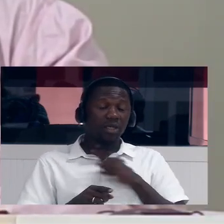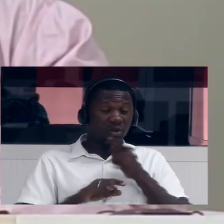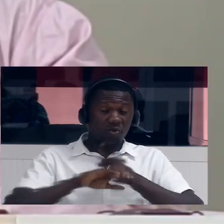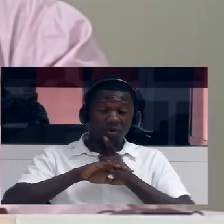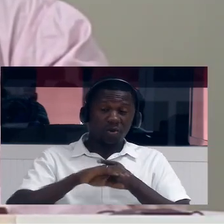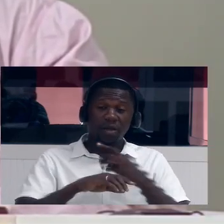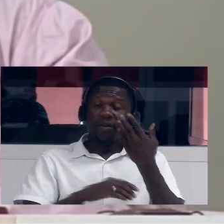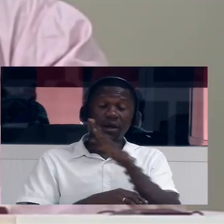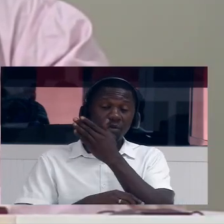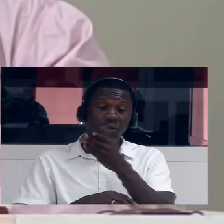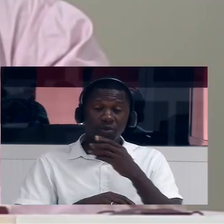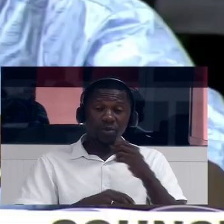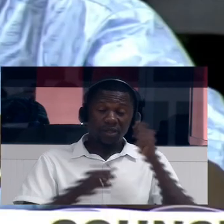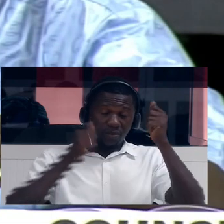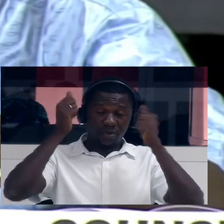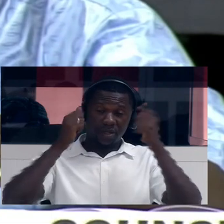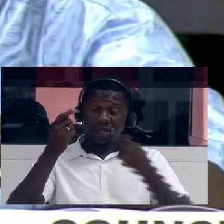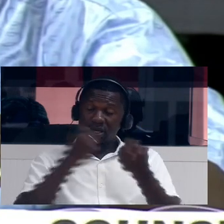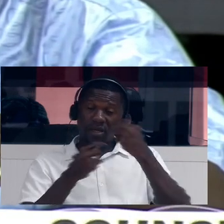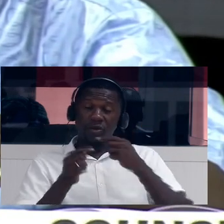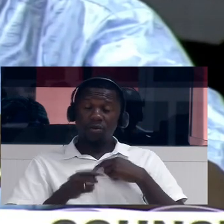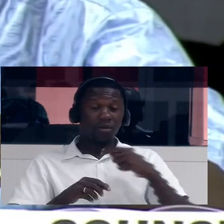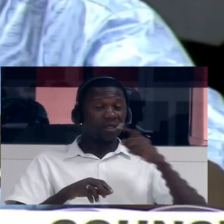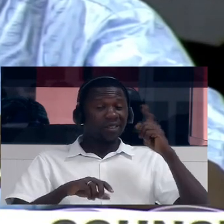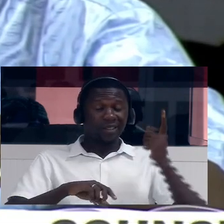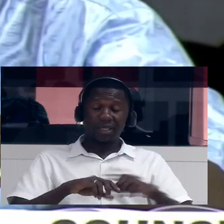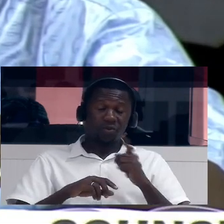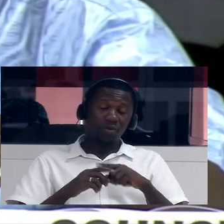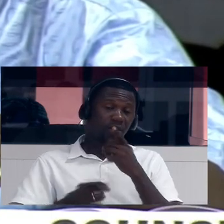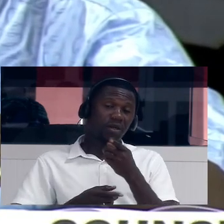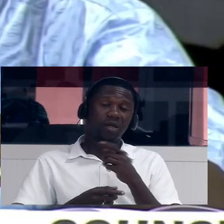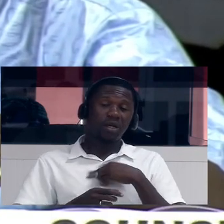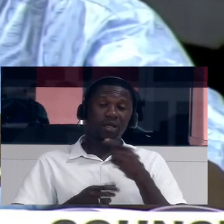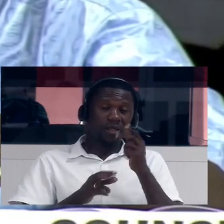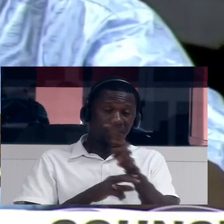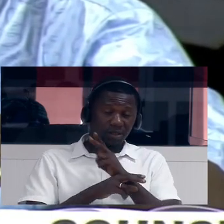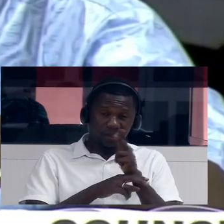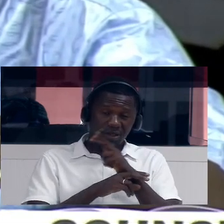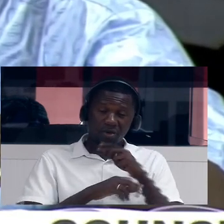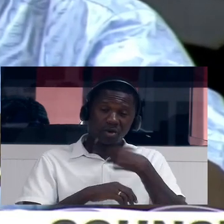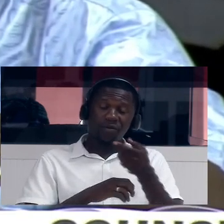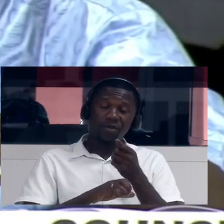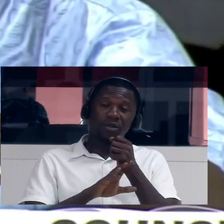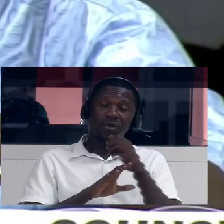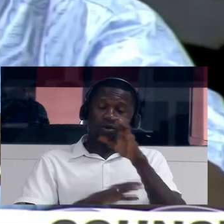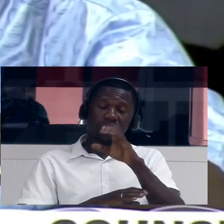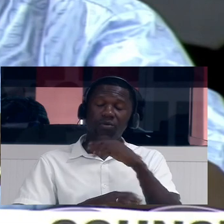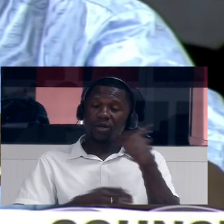demonstrates again, you will be dealt with accordingly, and that the security of the country will not